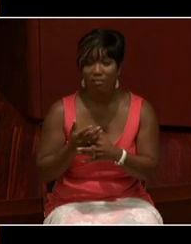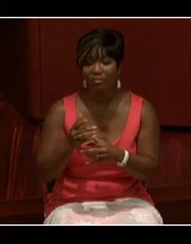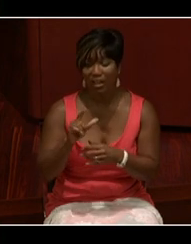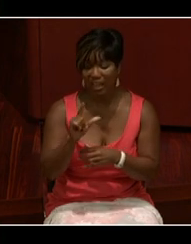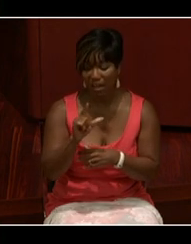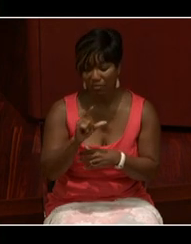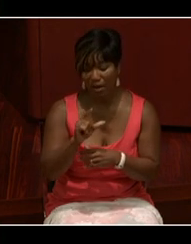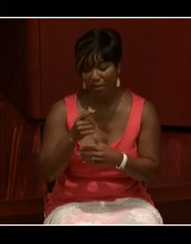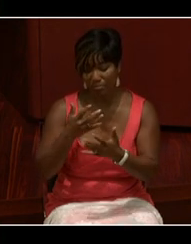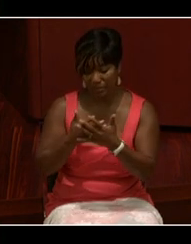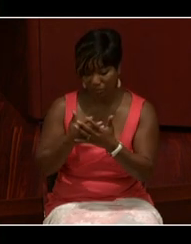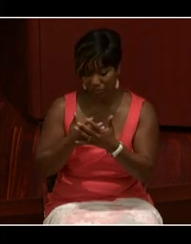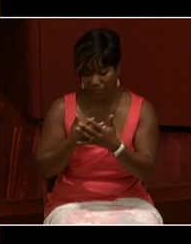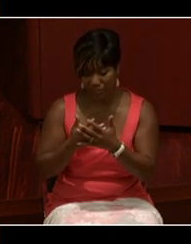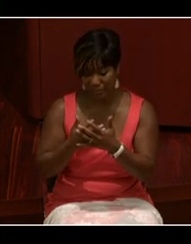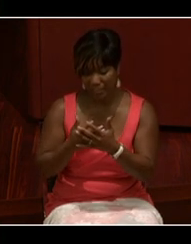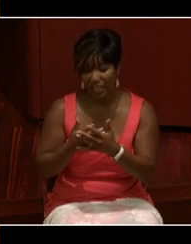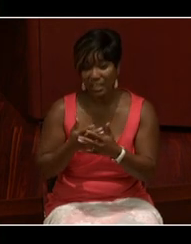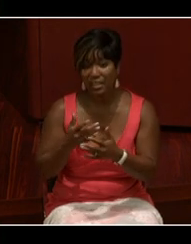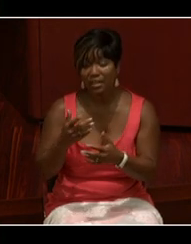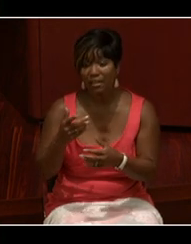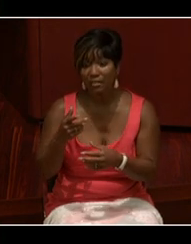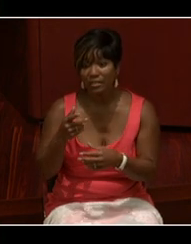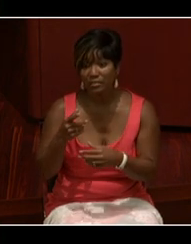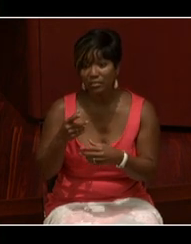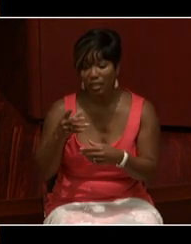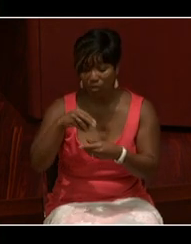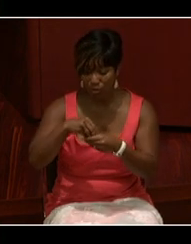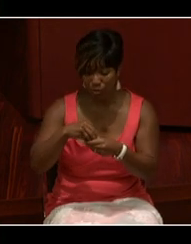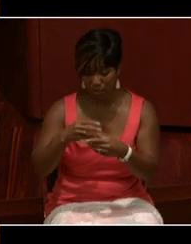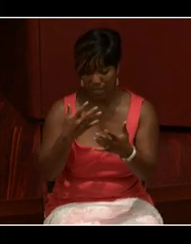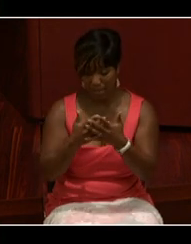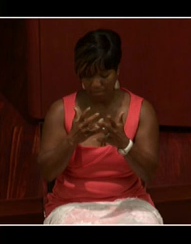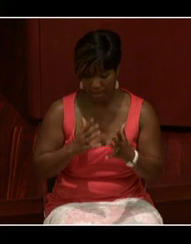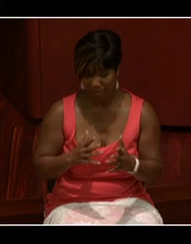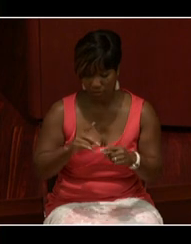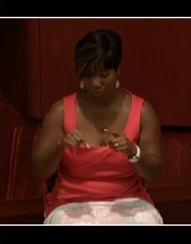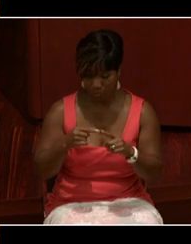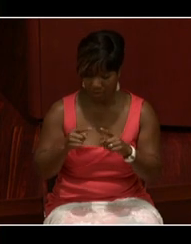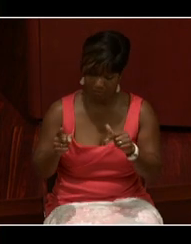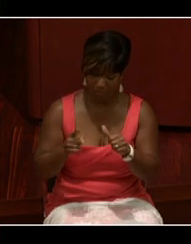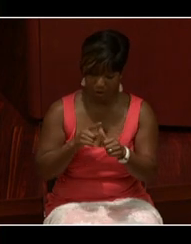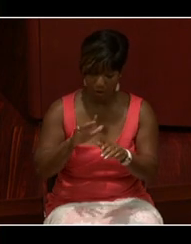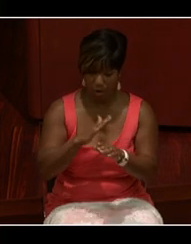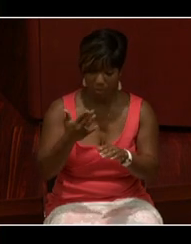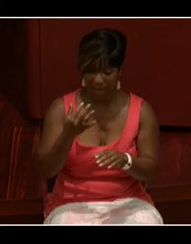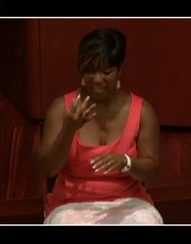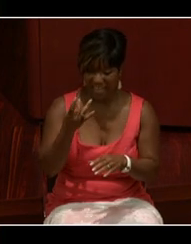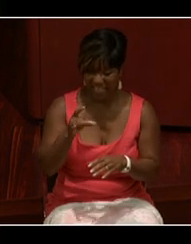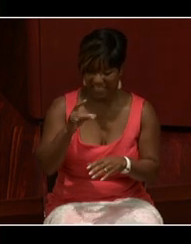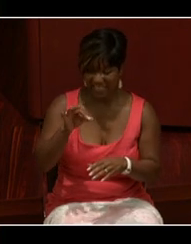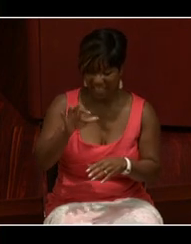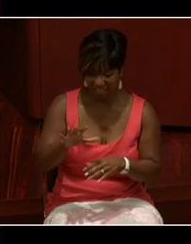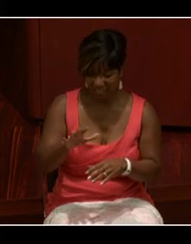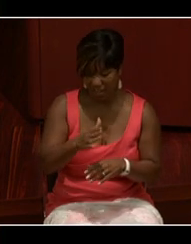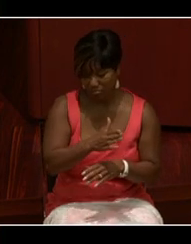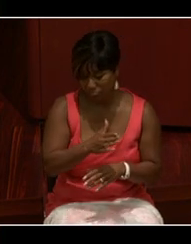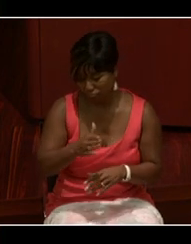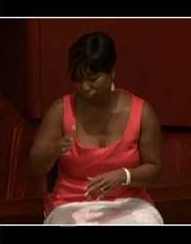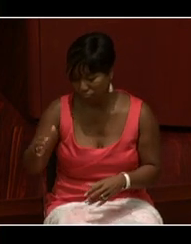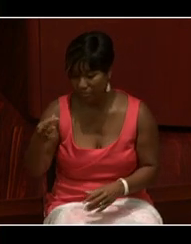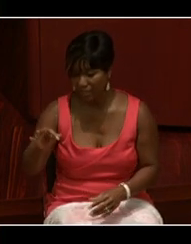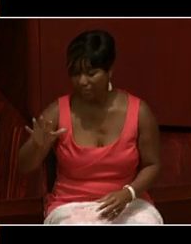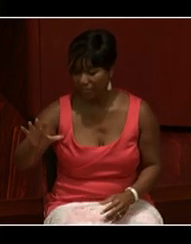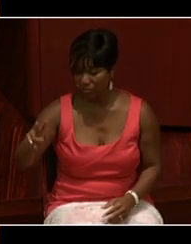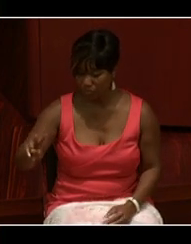These holdings include inmates from when the penitentiary first opened in 1895 all the way through 1952.